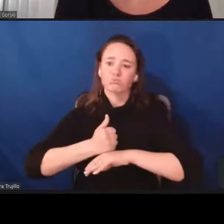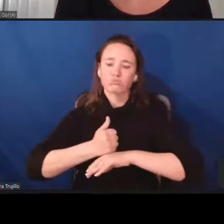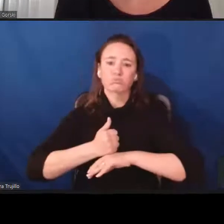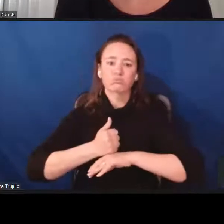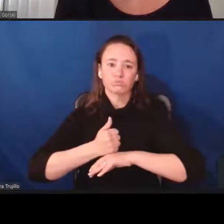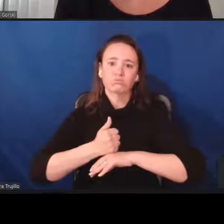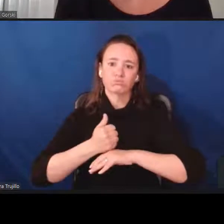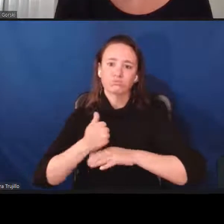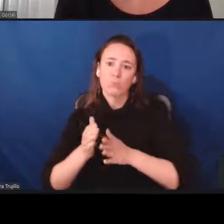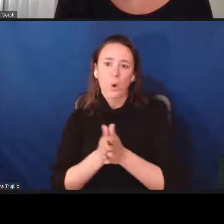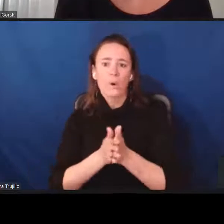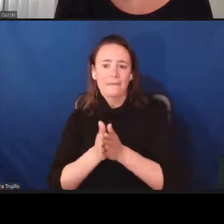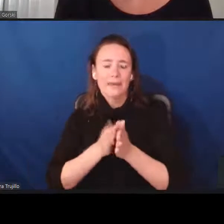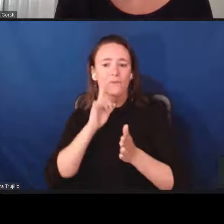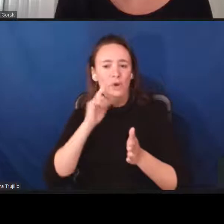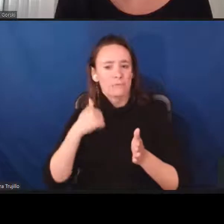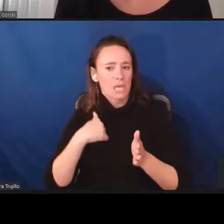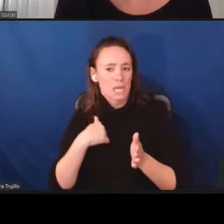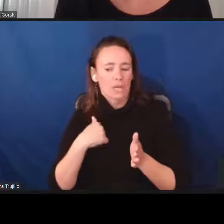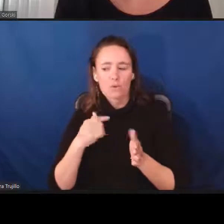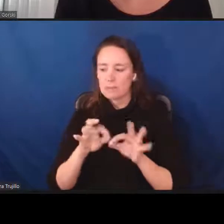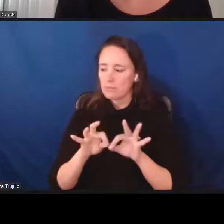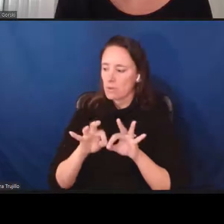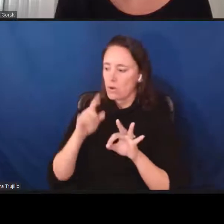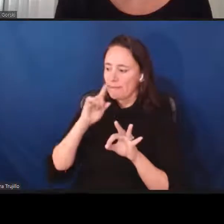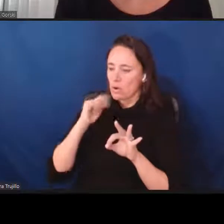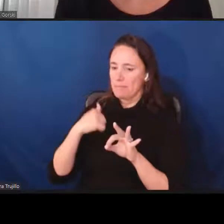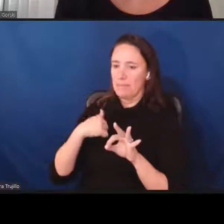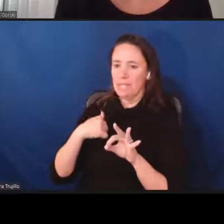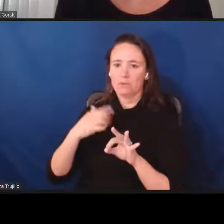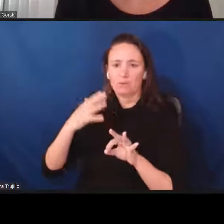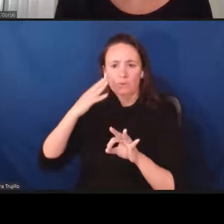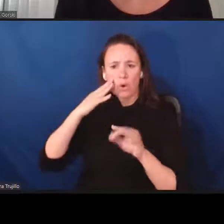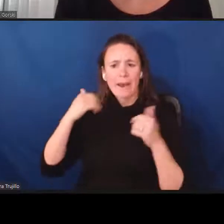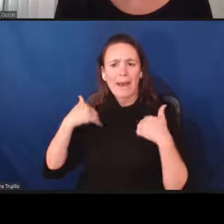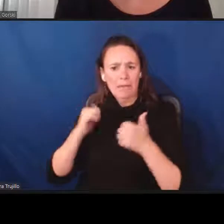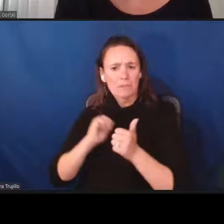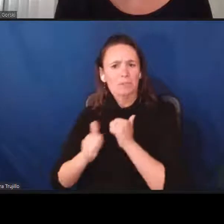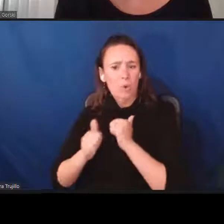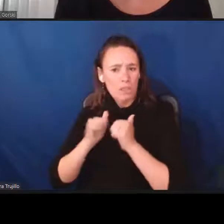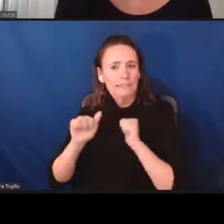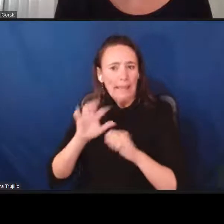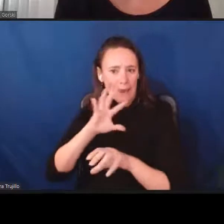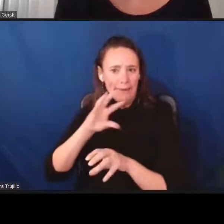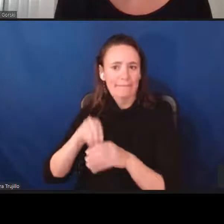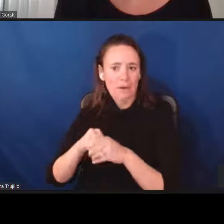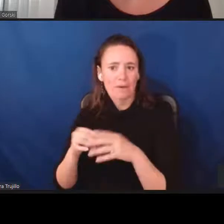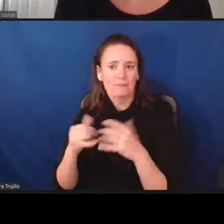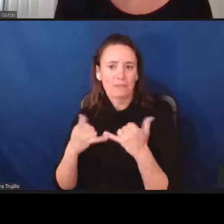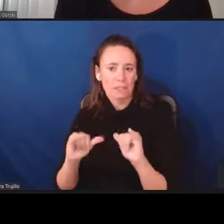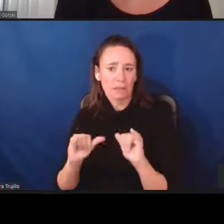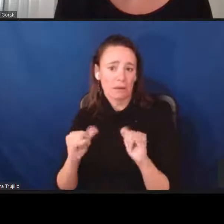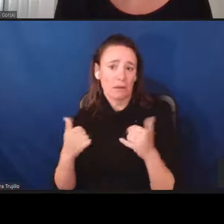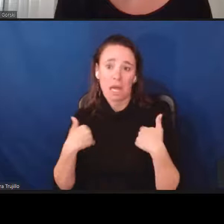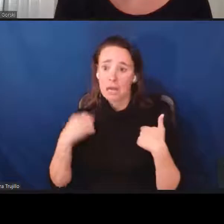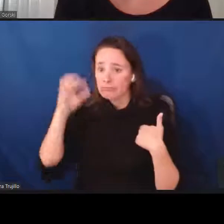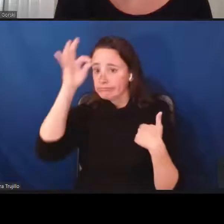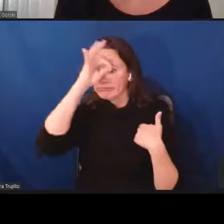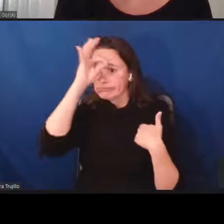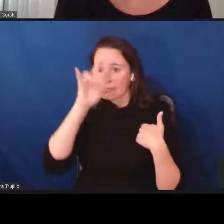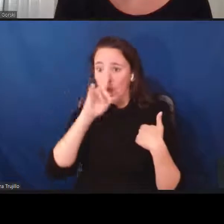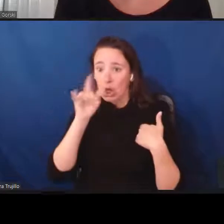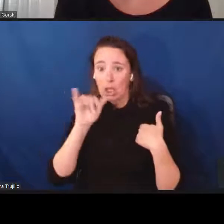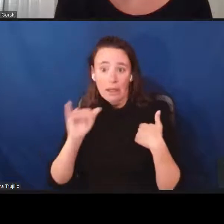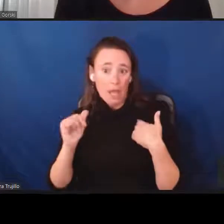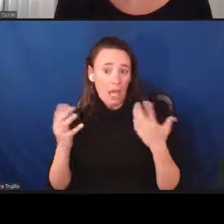critically important for me to know that there were sports activities that I could do. I didn't really know what they looked like or that they were as competitive